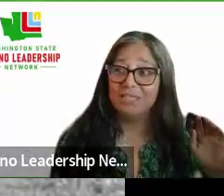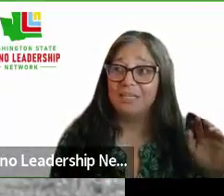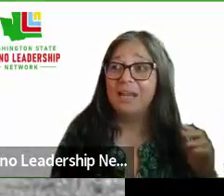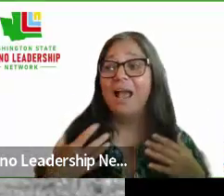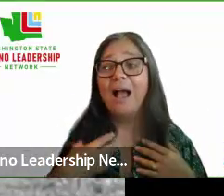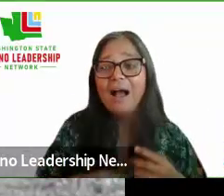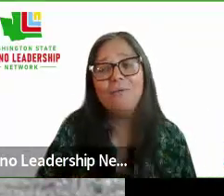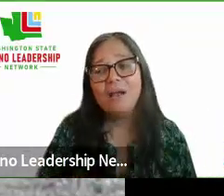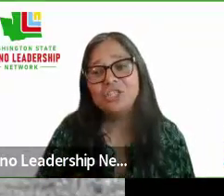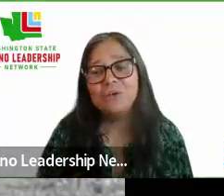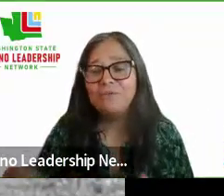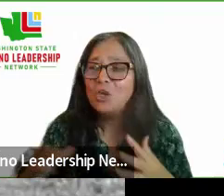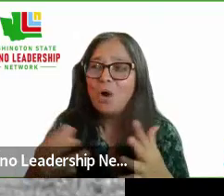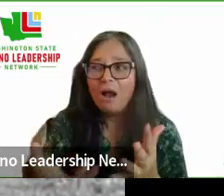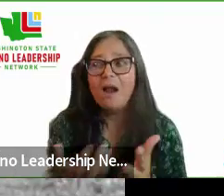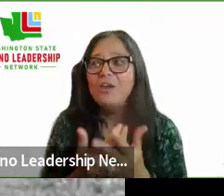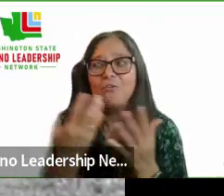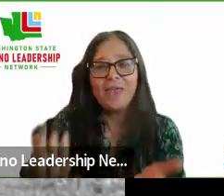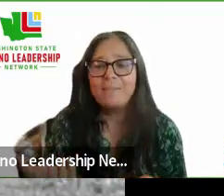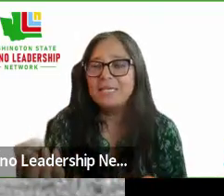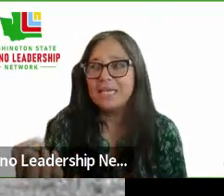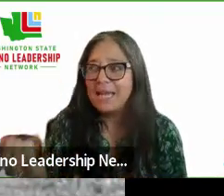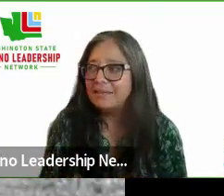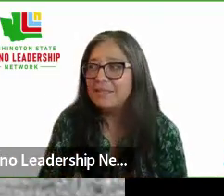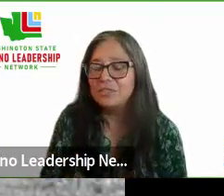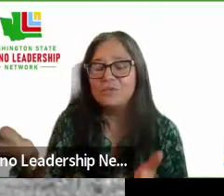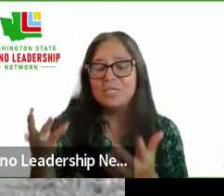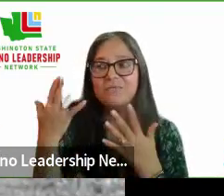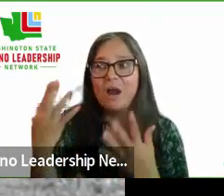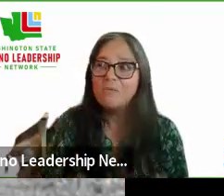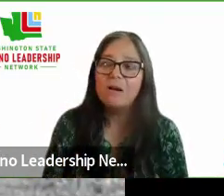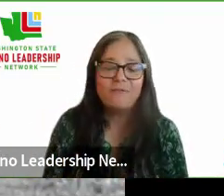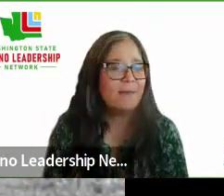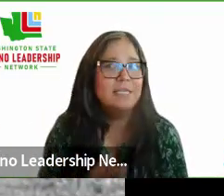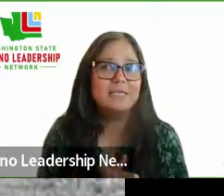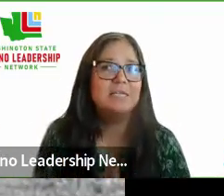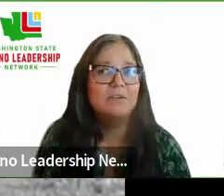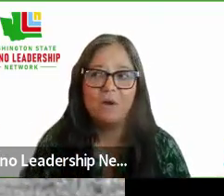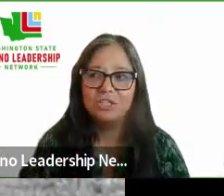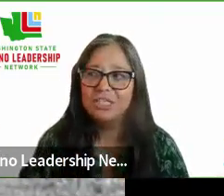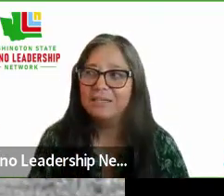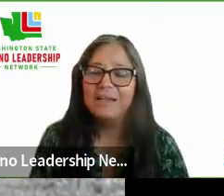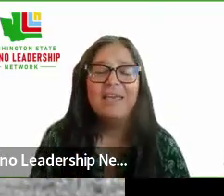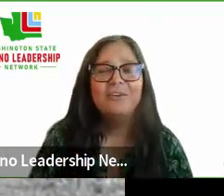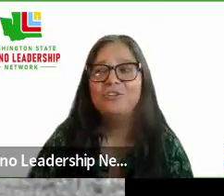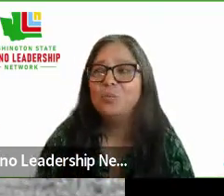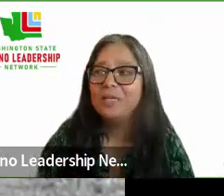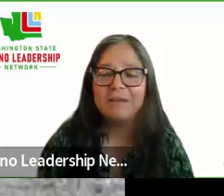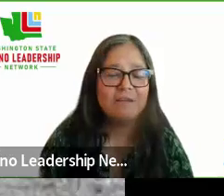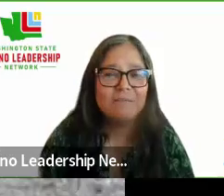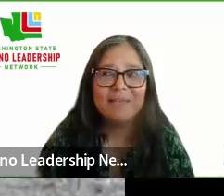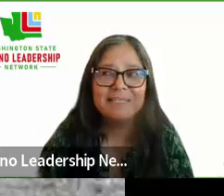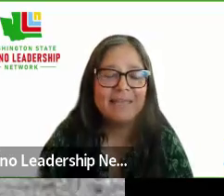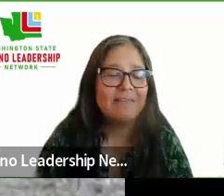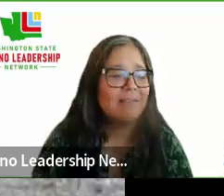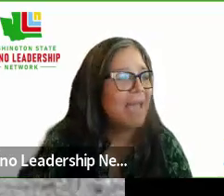Eastern Washington. I want you, if your family is connected to these farm worker families in Eastern Washington, could you